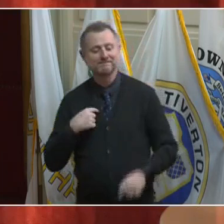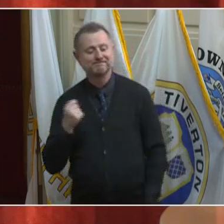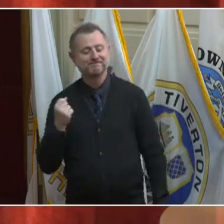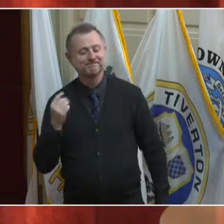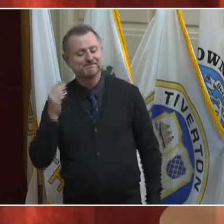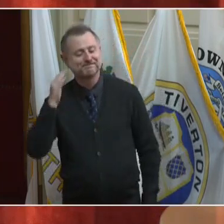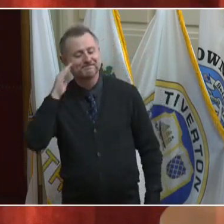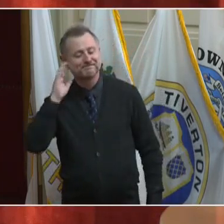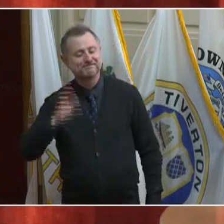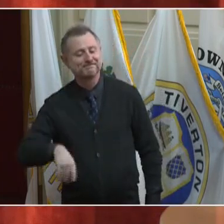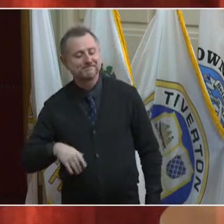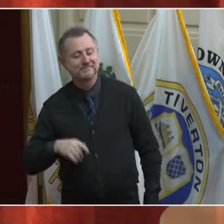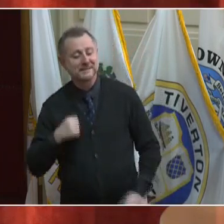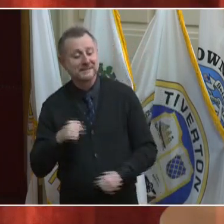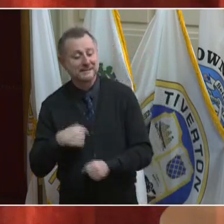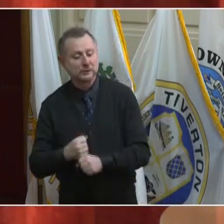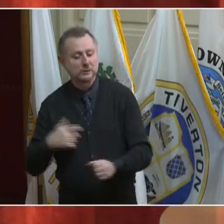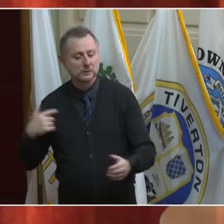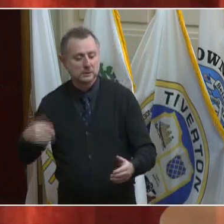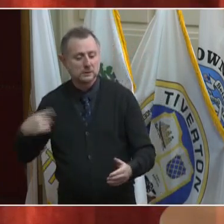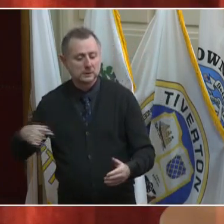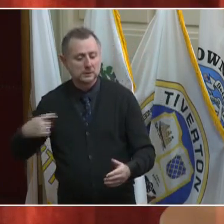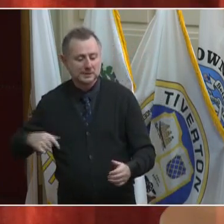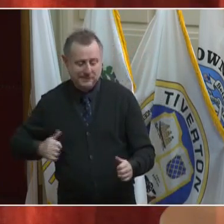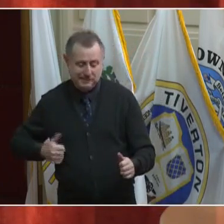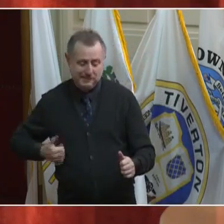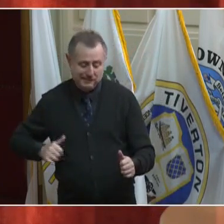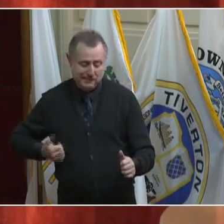years of recovery ahead.